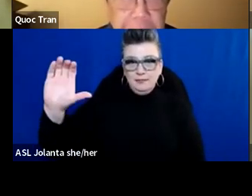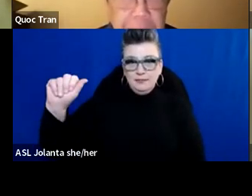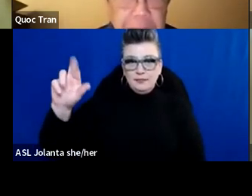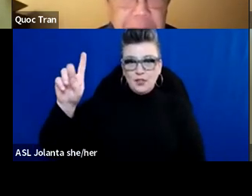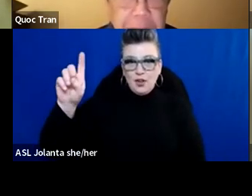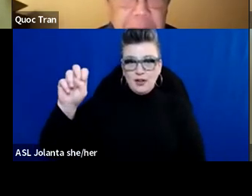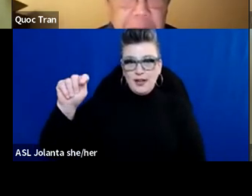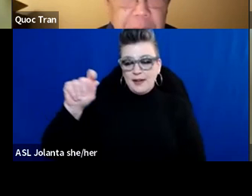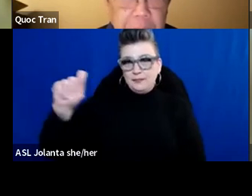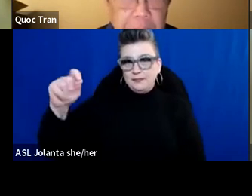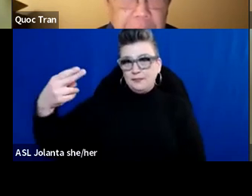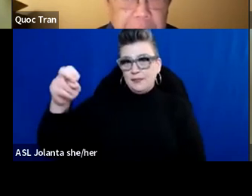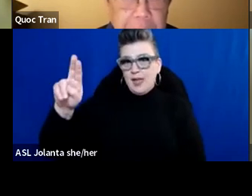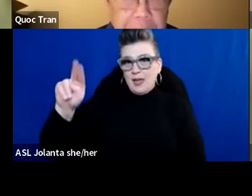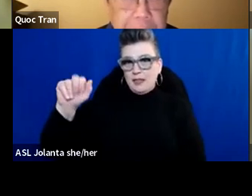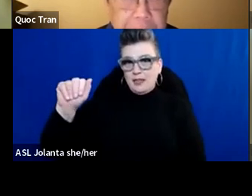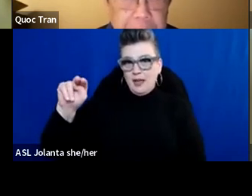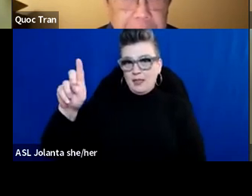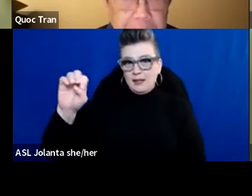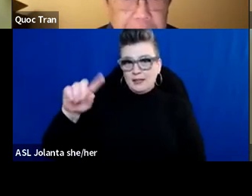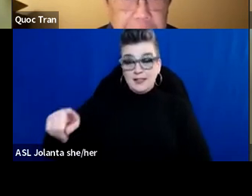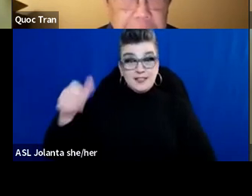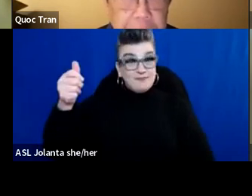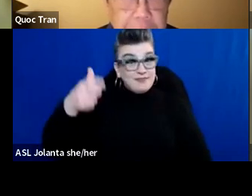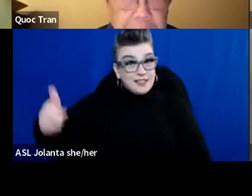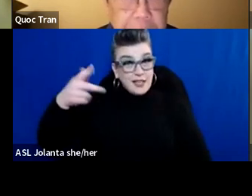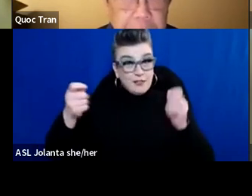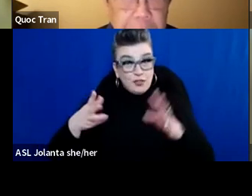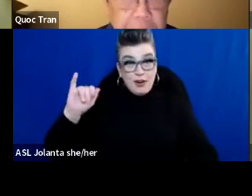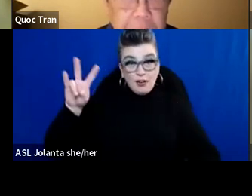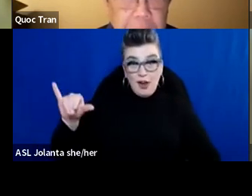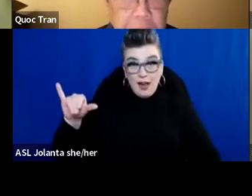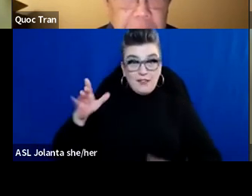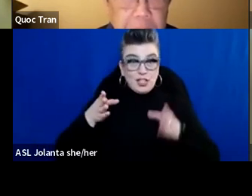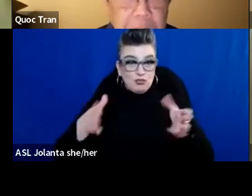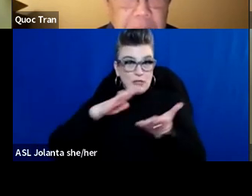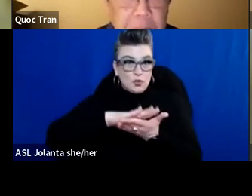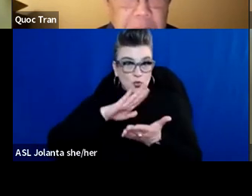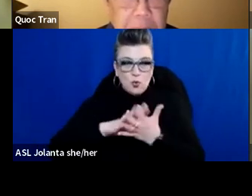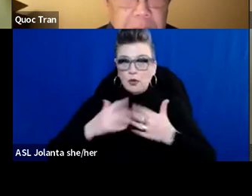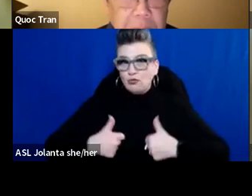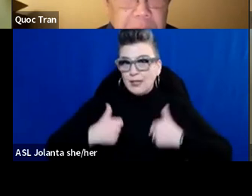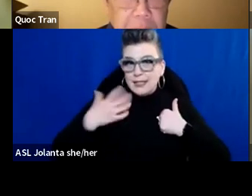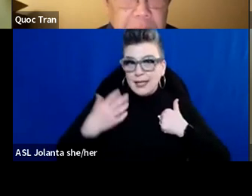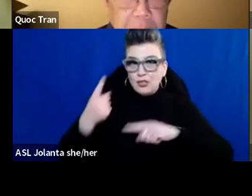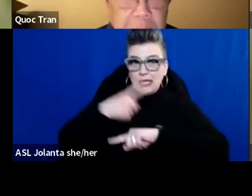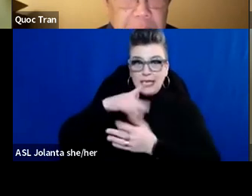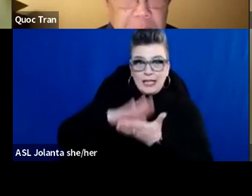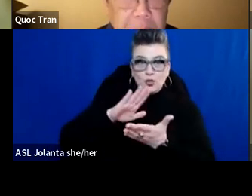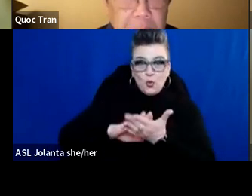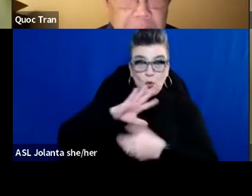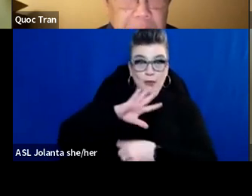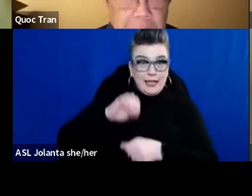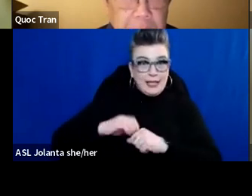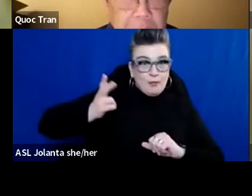executive director of the ivy street school a residential and day school in brookline that helps neurodiverse